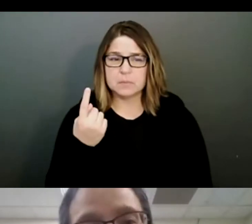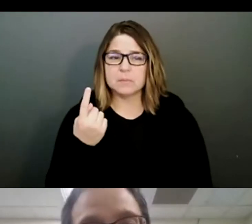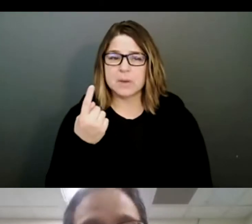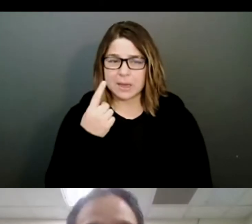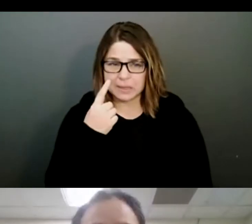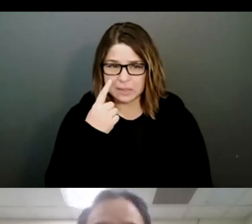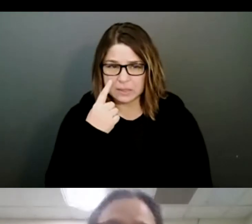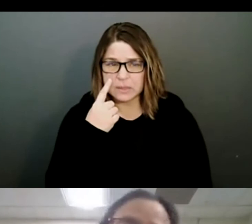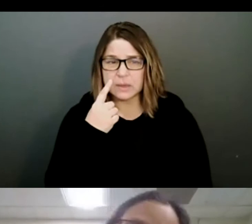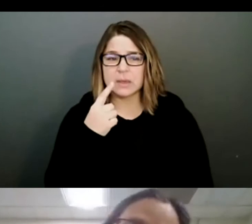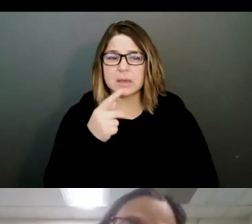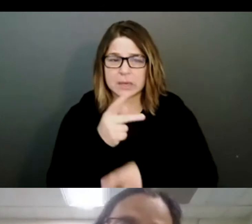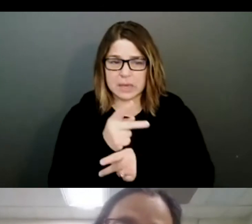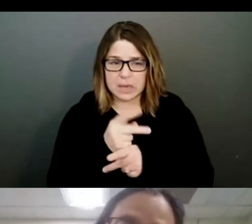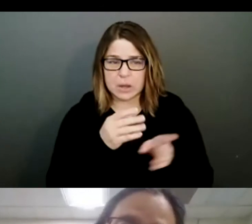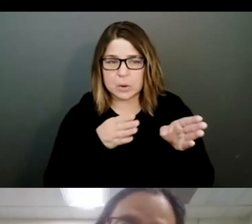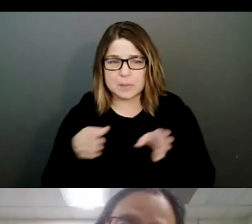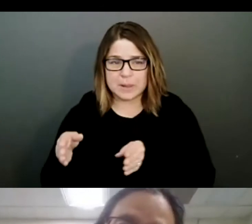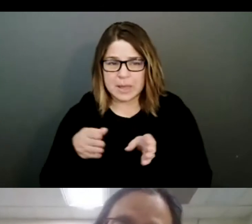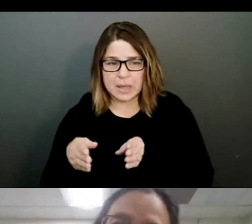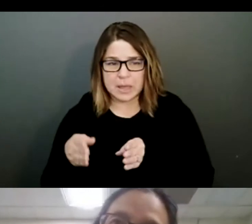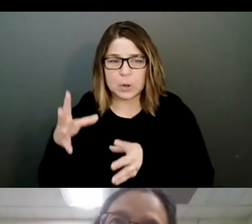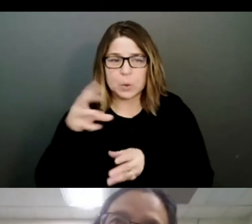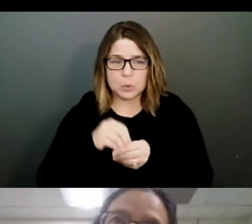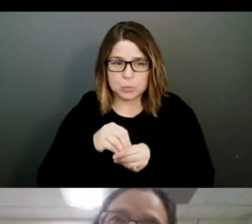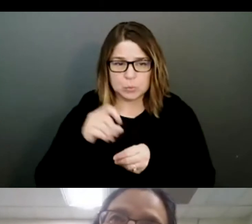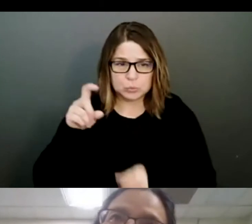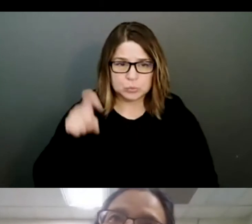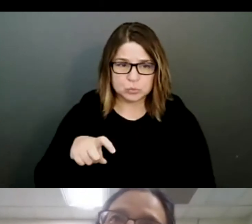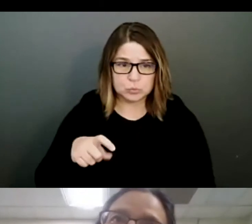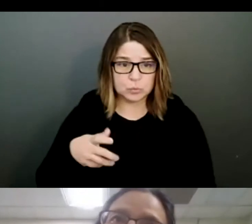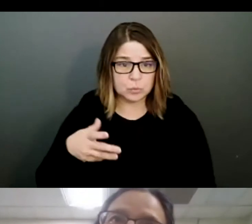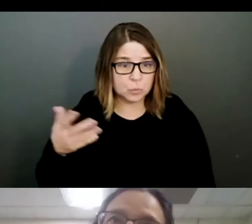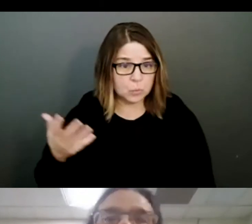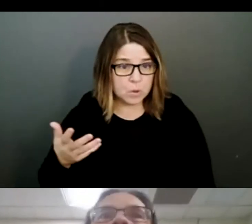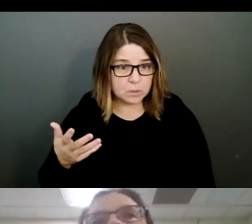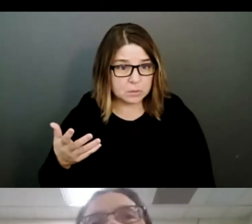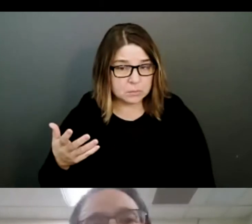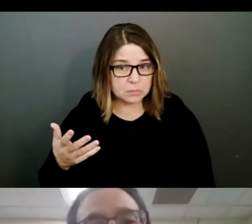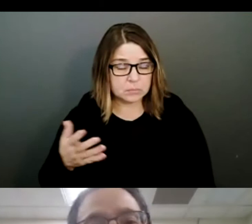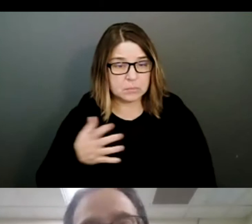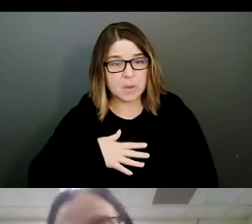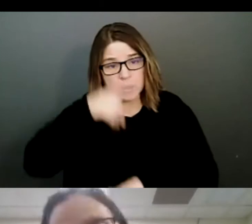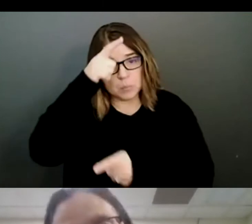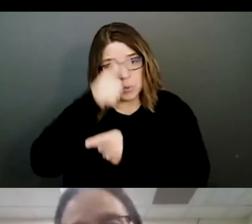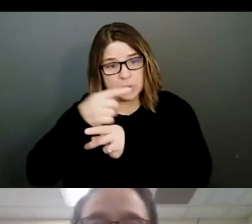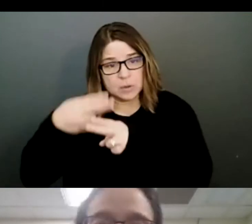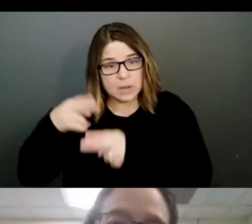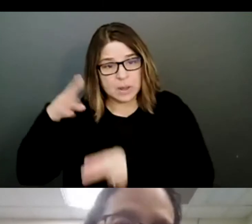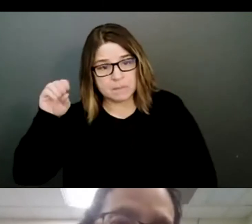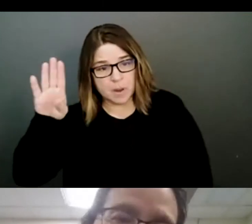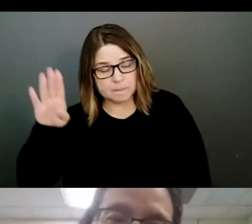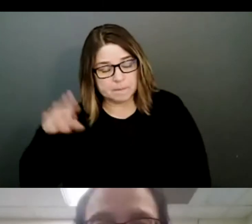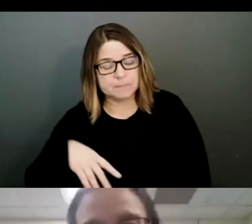plan is like, okay, my brother's name is Bob. Bob